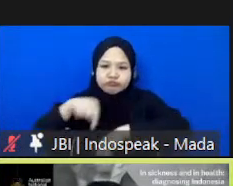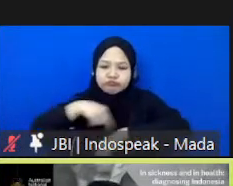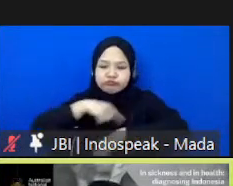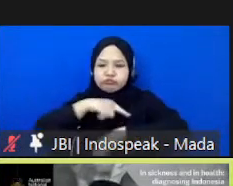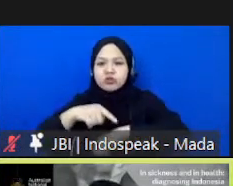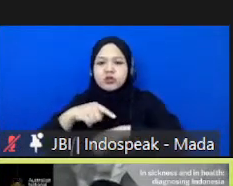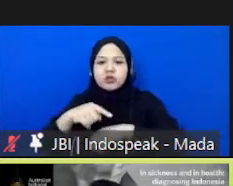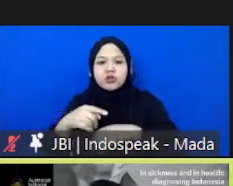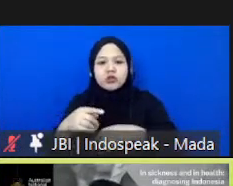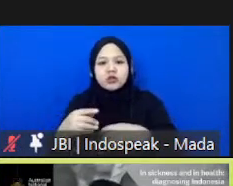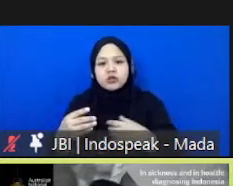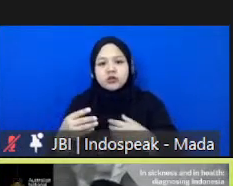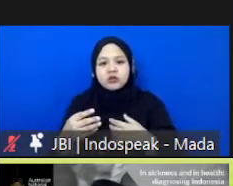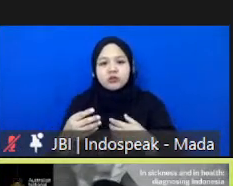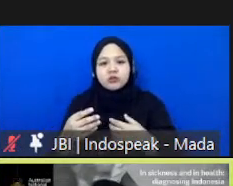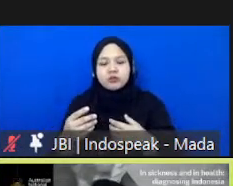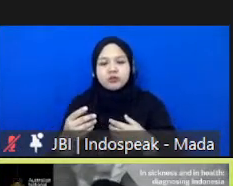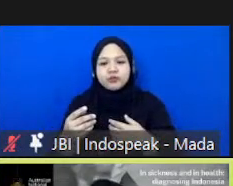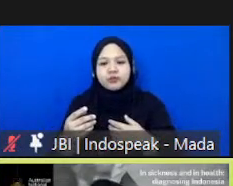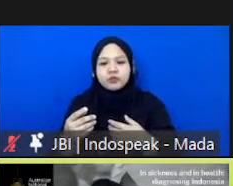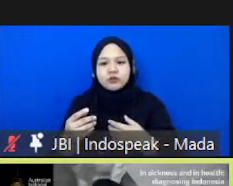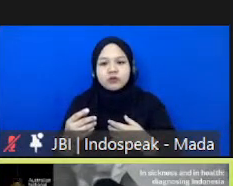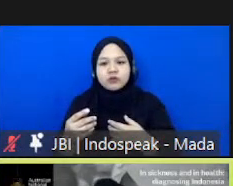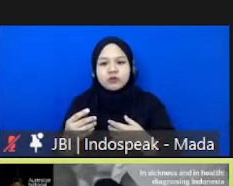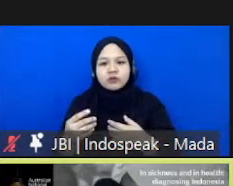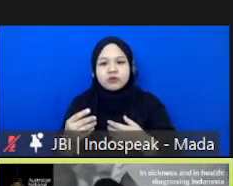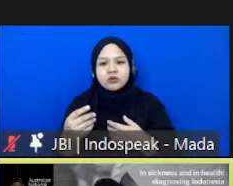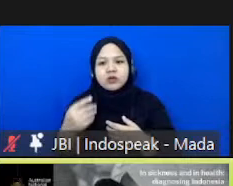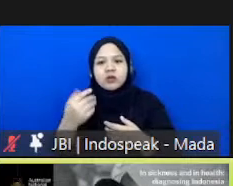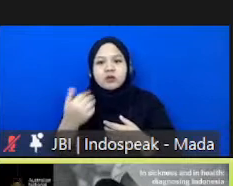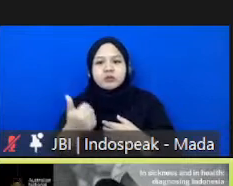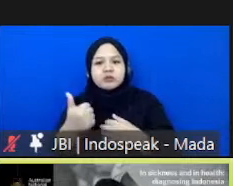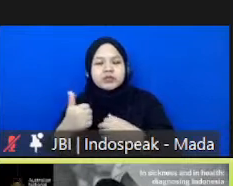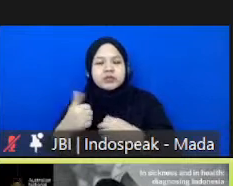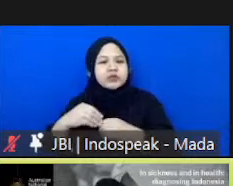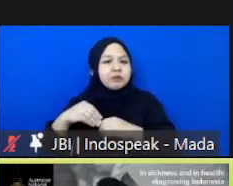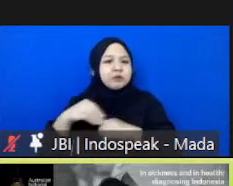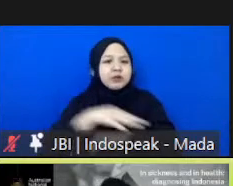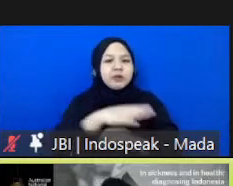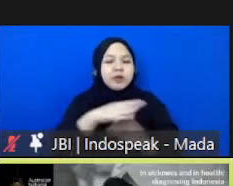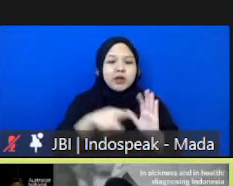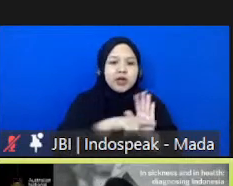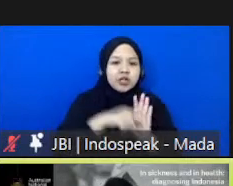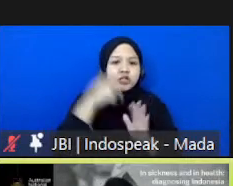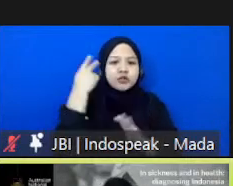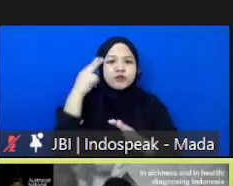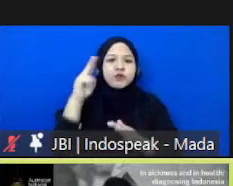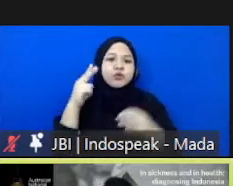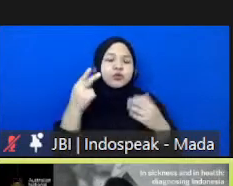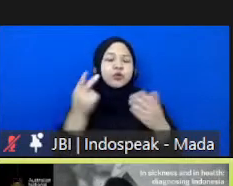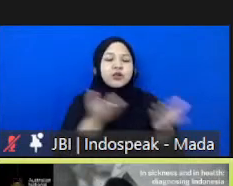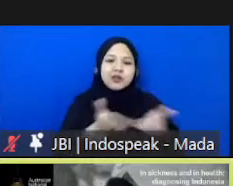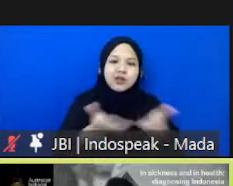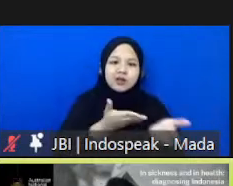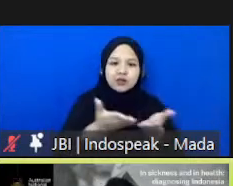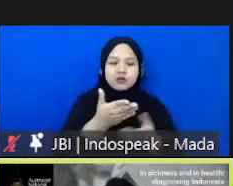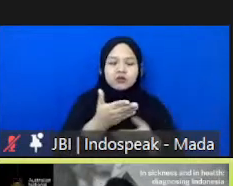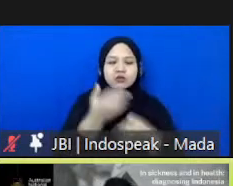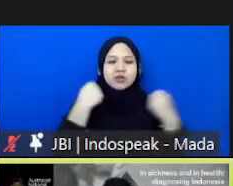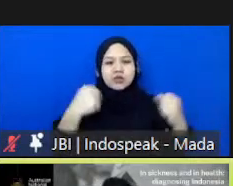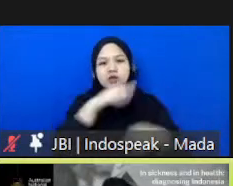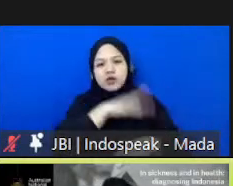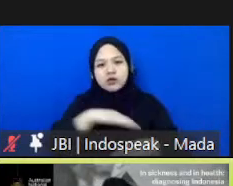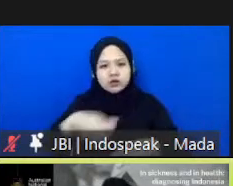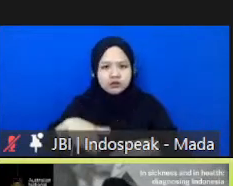of course means negative impact on the maternal and child health services. And this has been documented even back